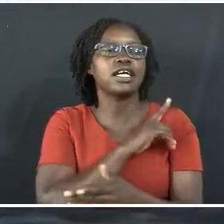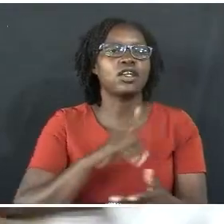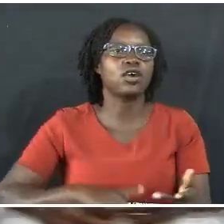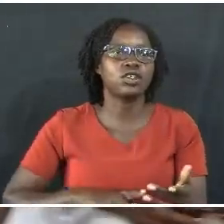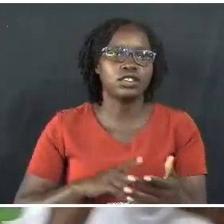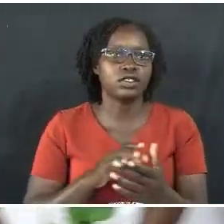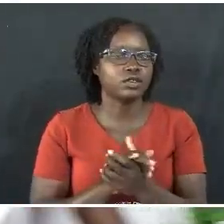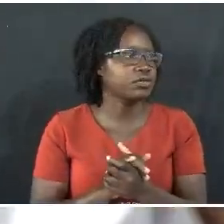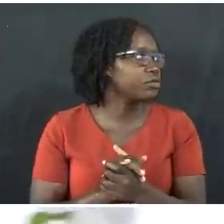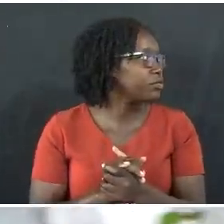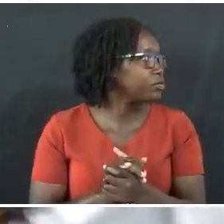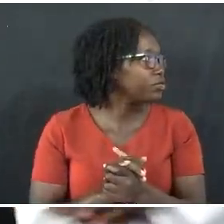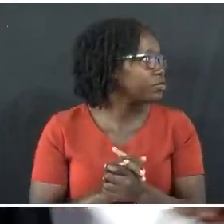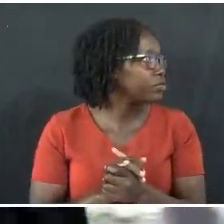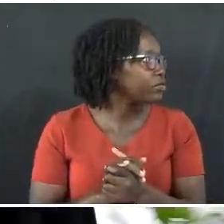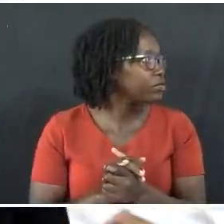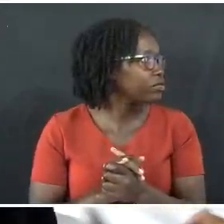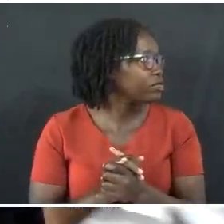done.